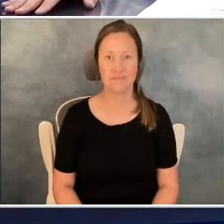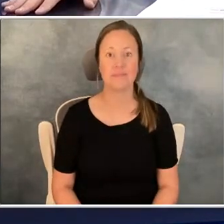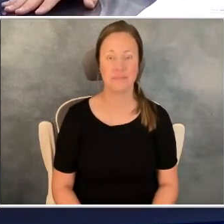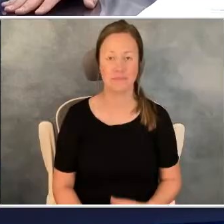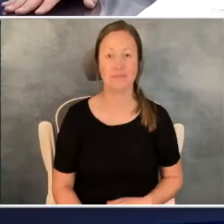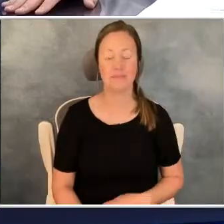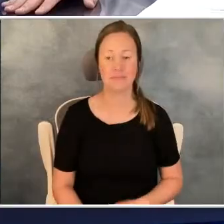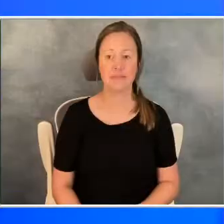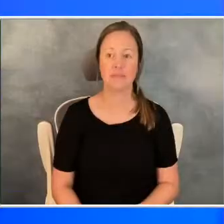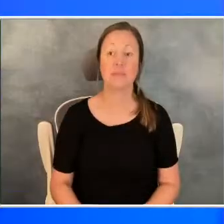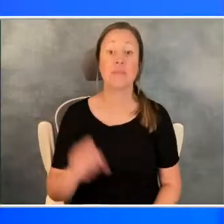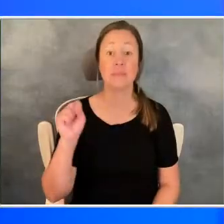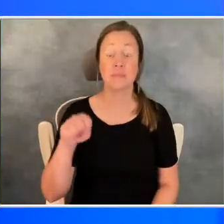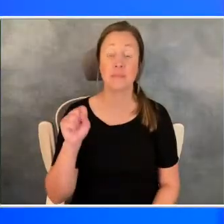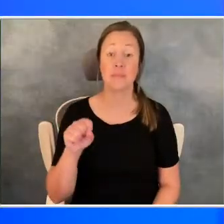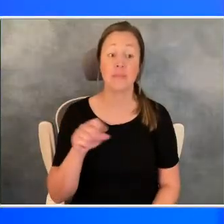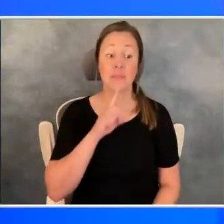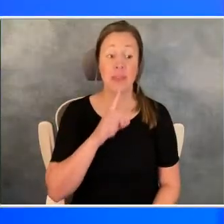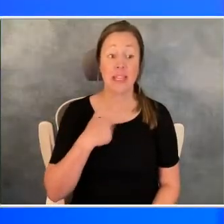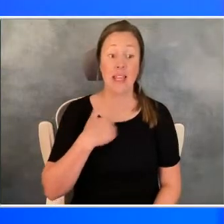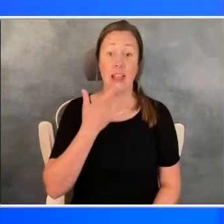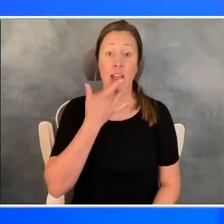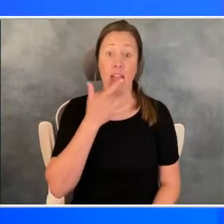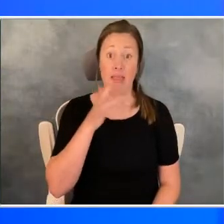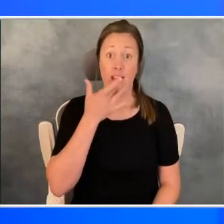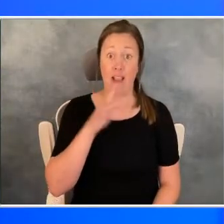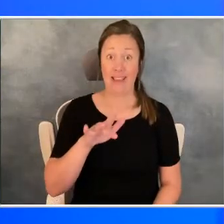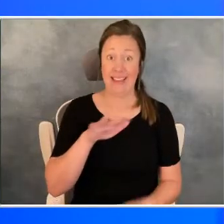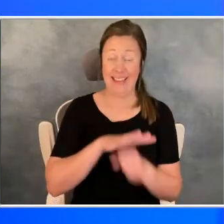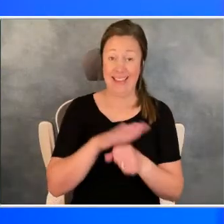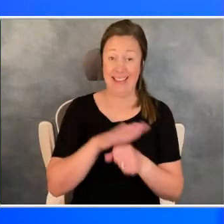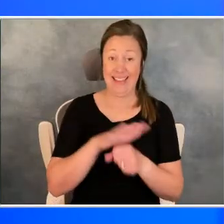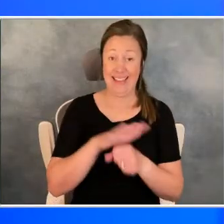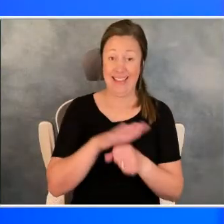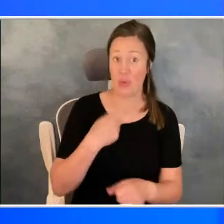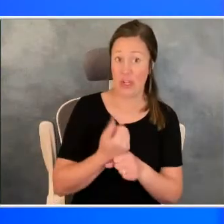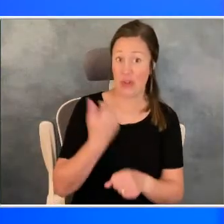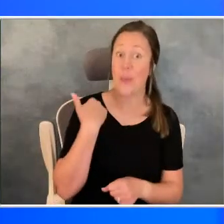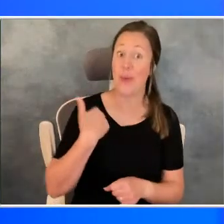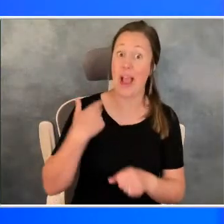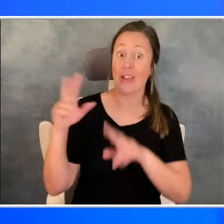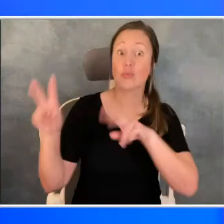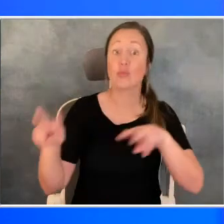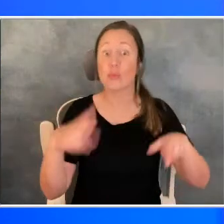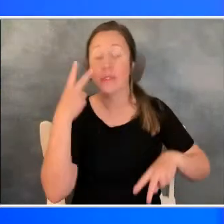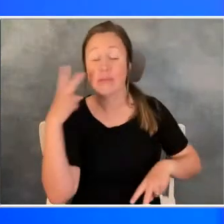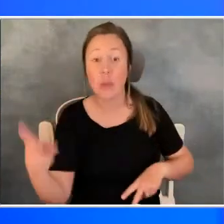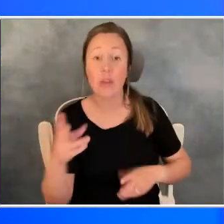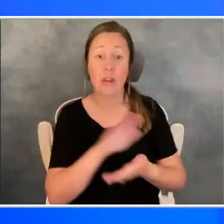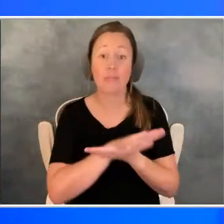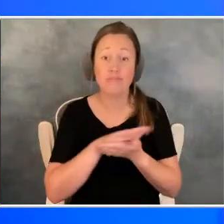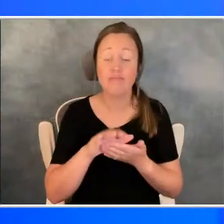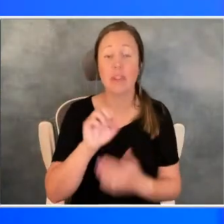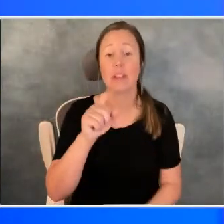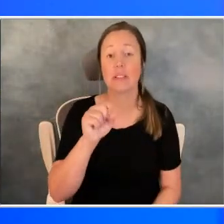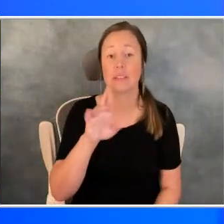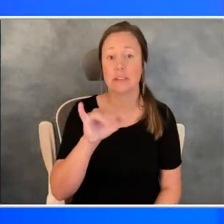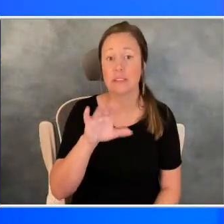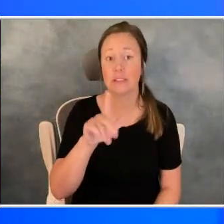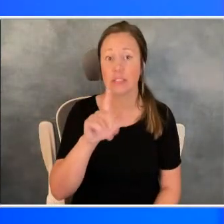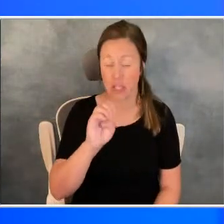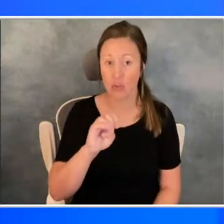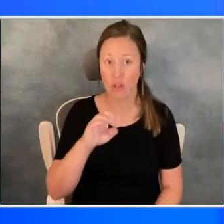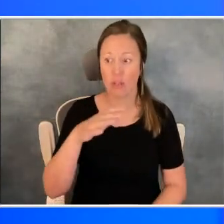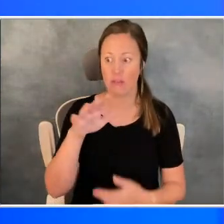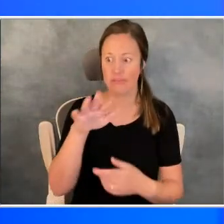was fortunate enough a couple of years ago to actually tour a sterile production facility in Michigan.